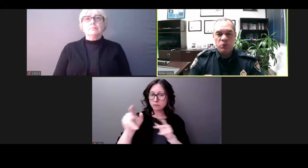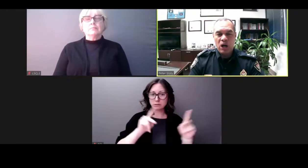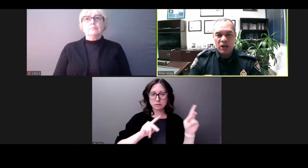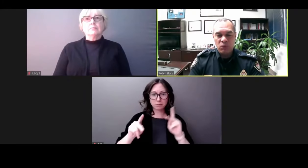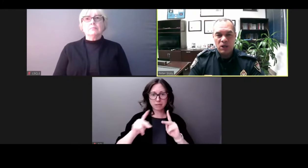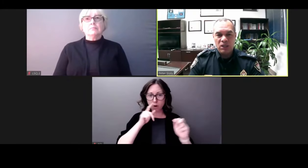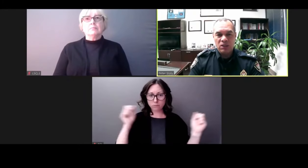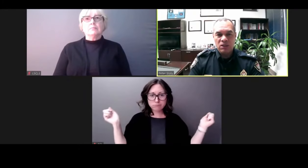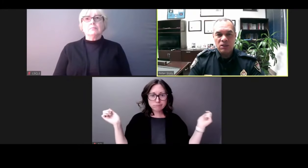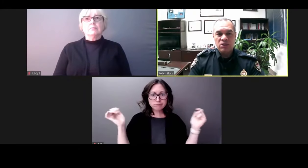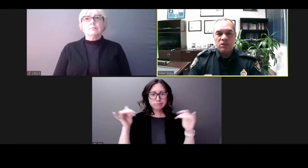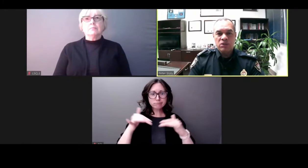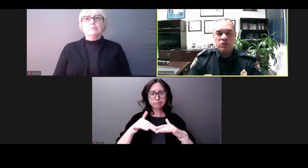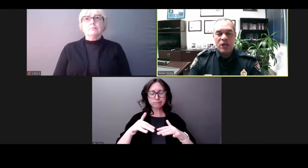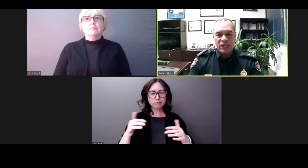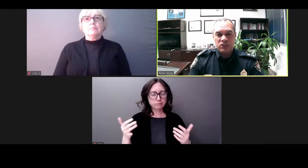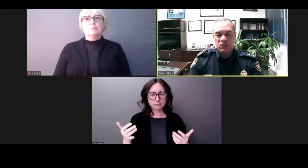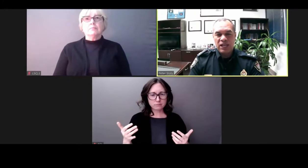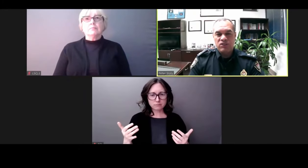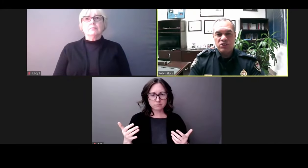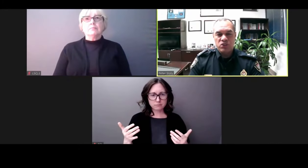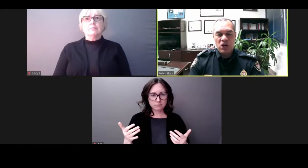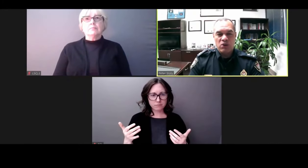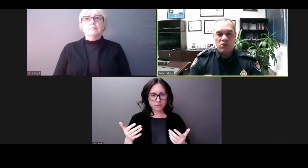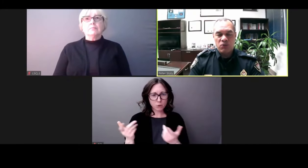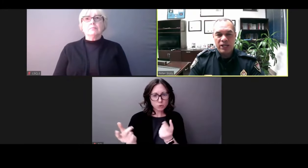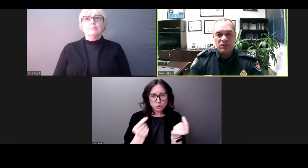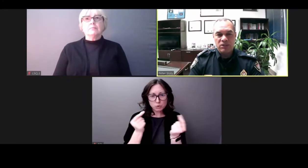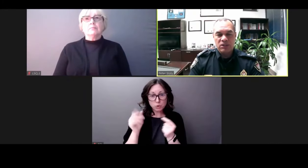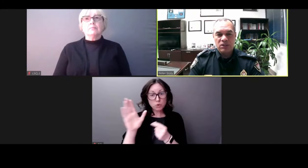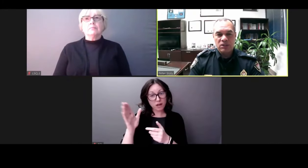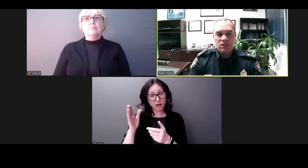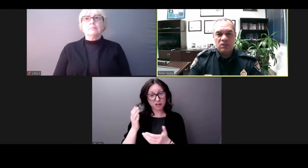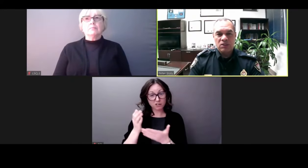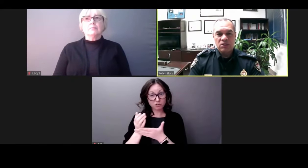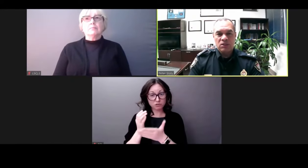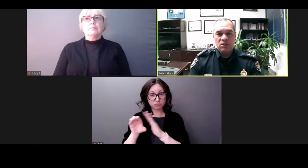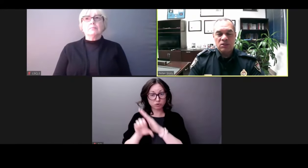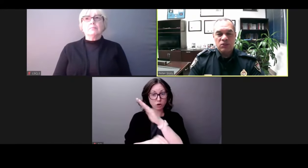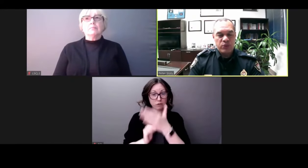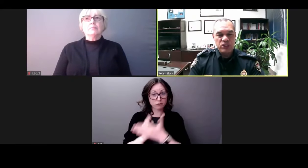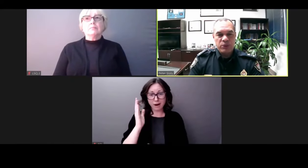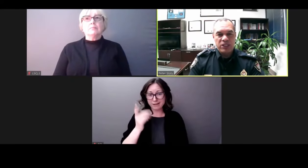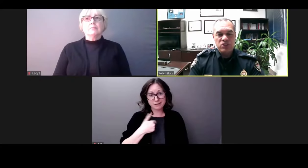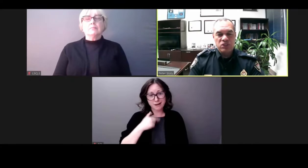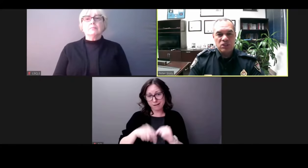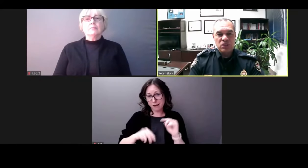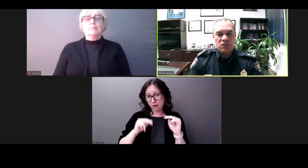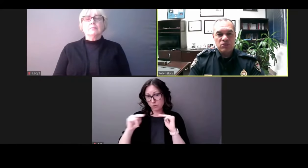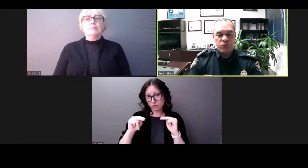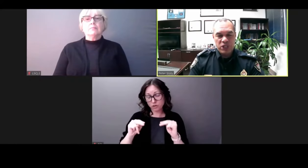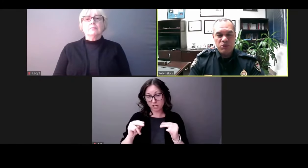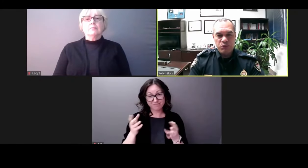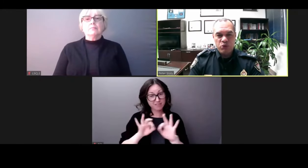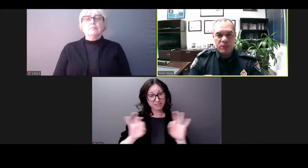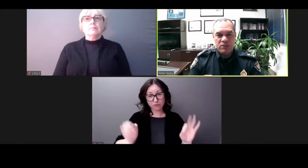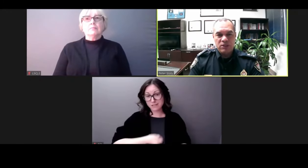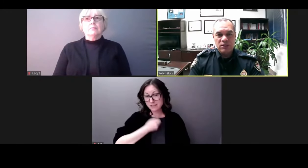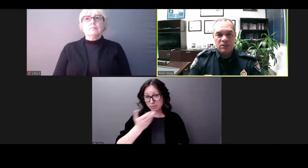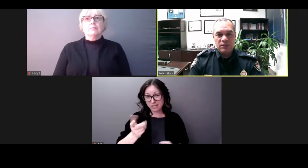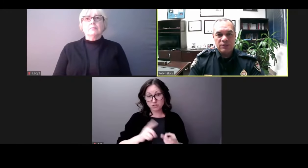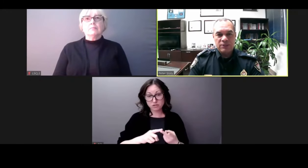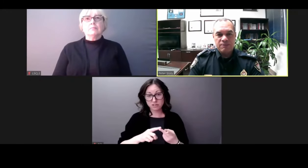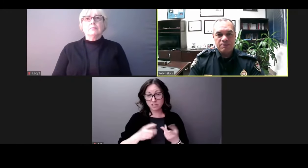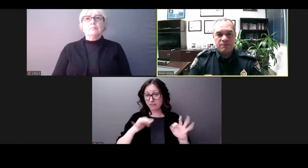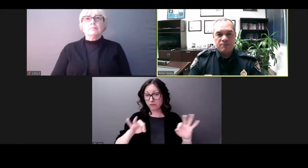to Ottawa to exercise their charter of right to free speech, freedom of movement.